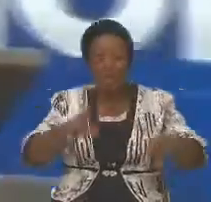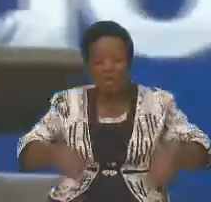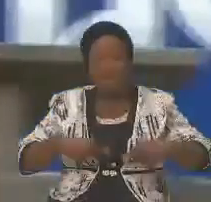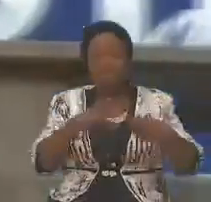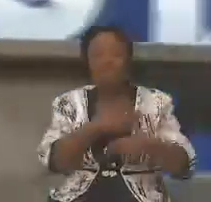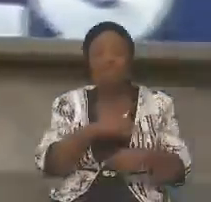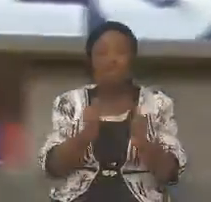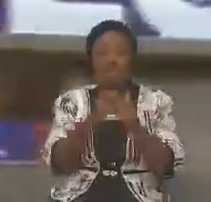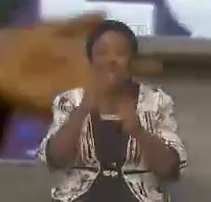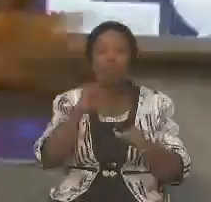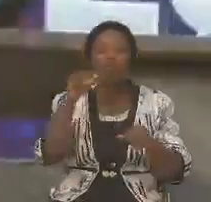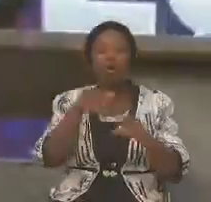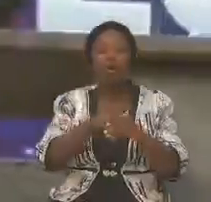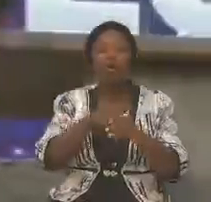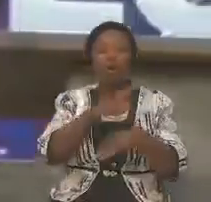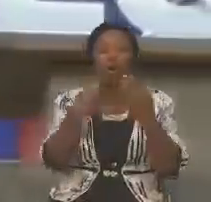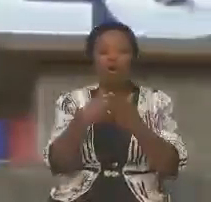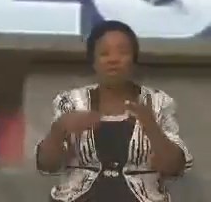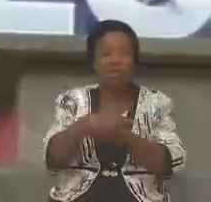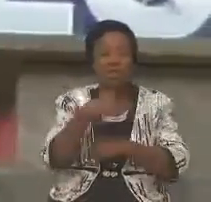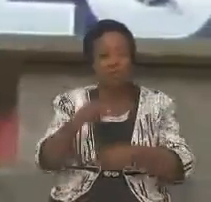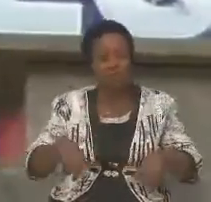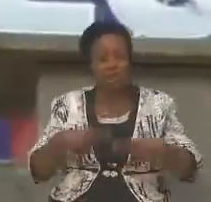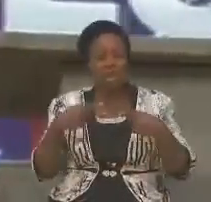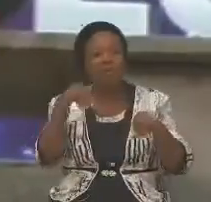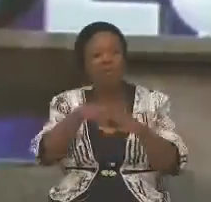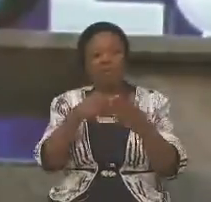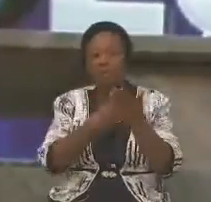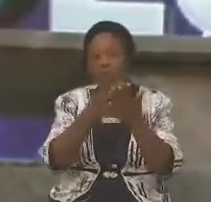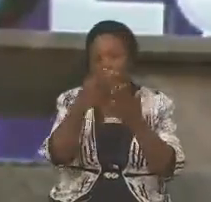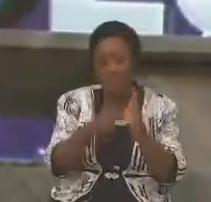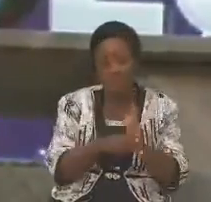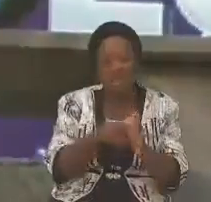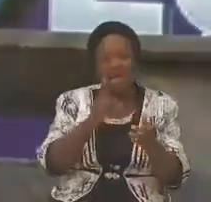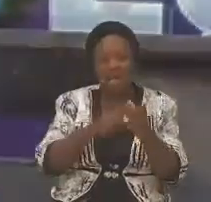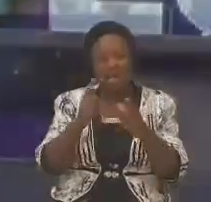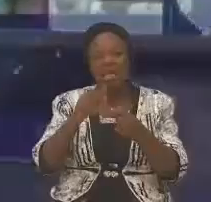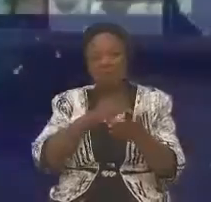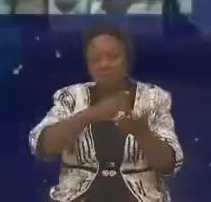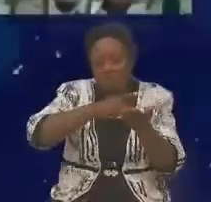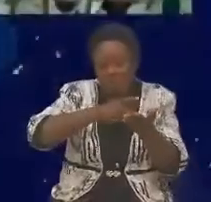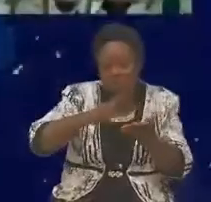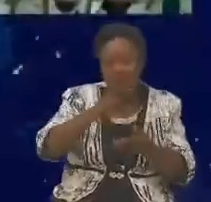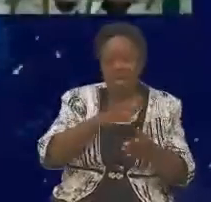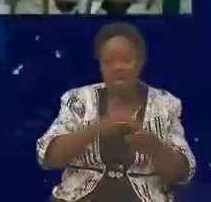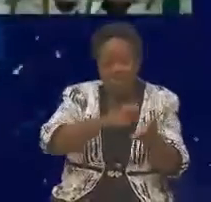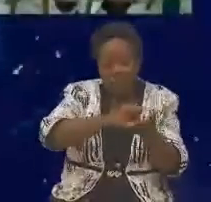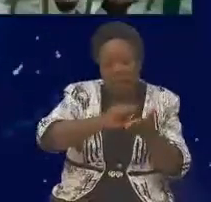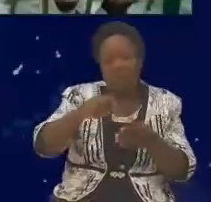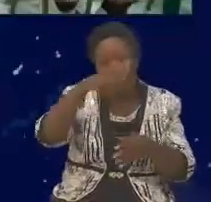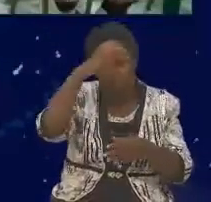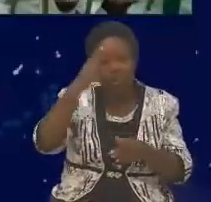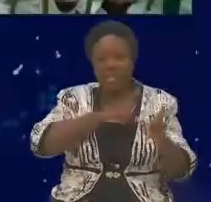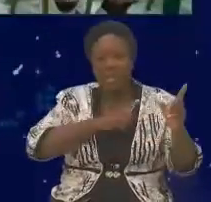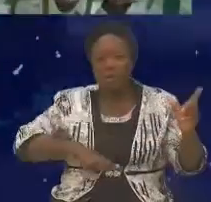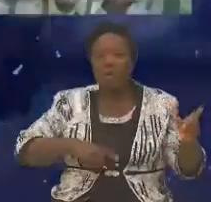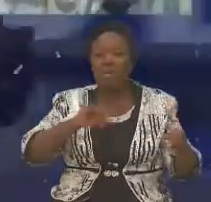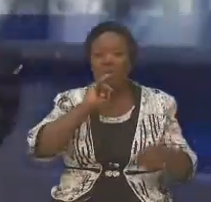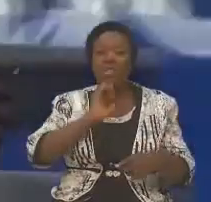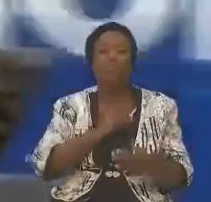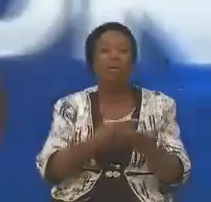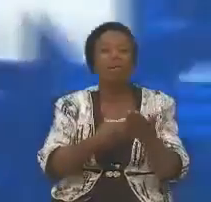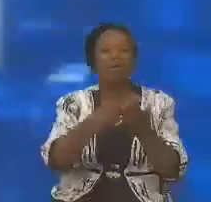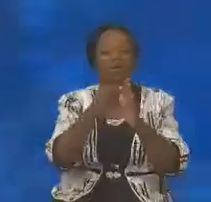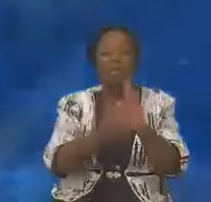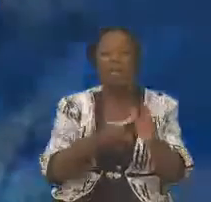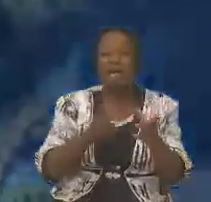and evening, in the night and in the day. It says it will so purify you and sanctify you, because the